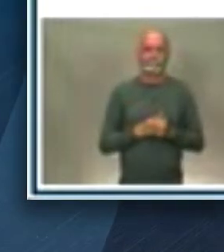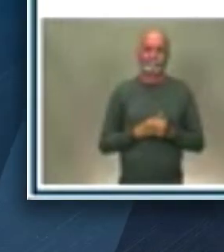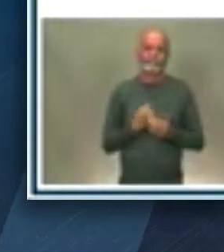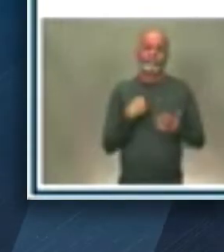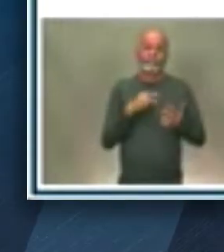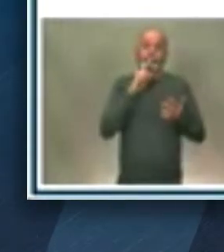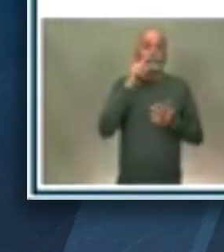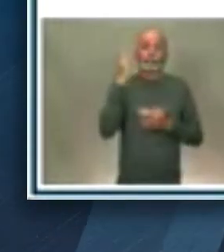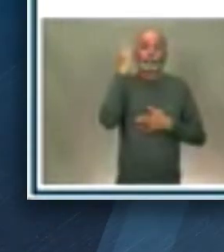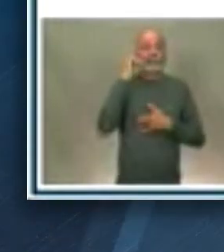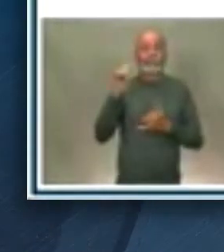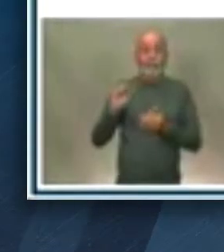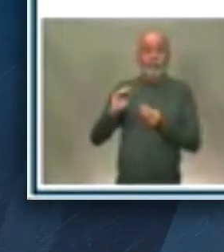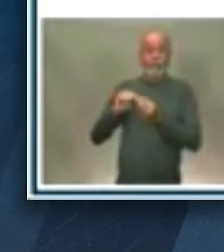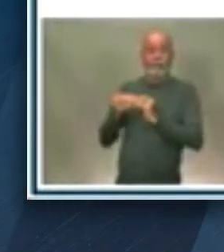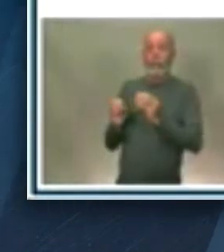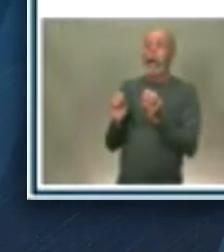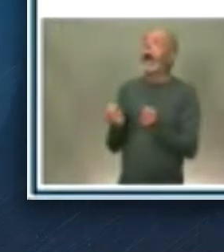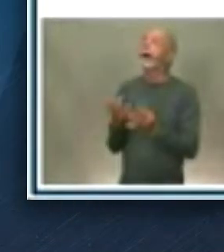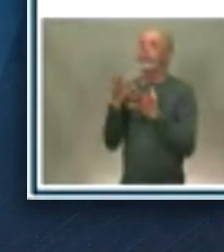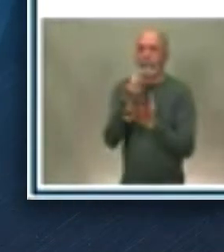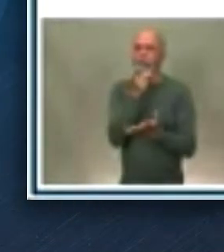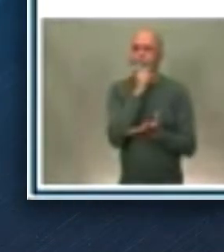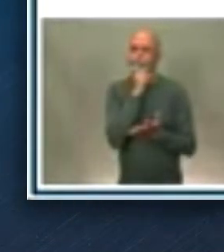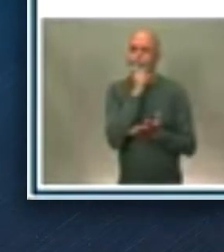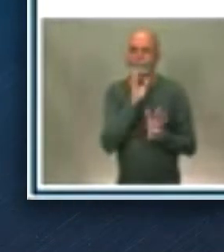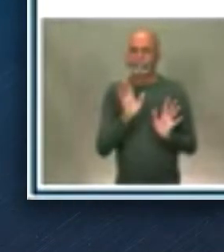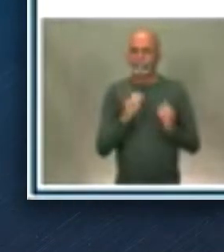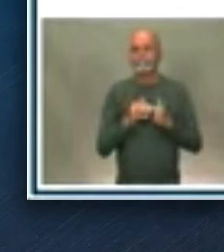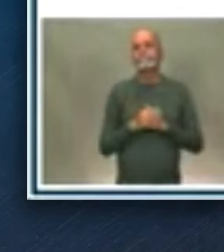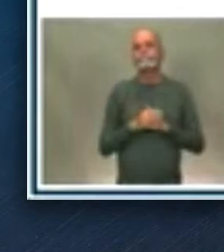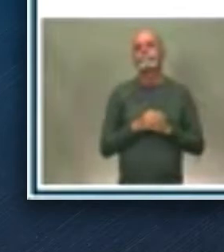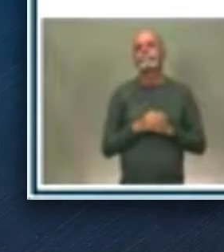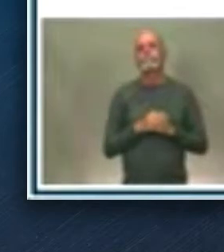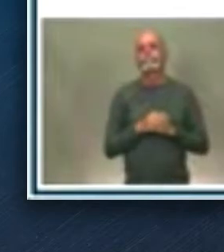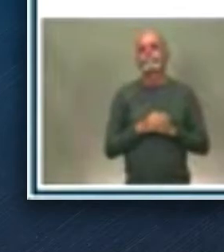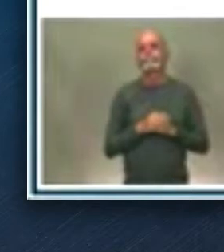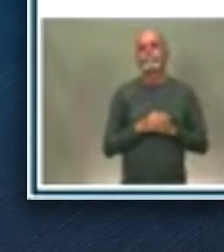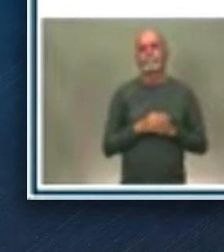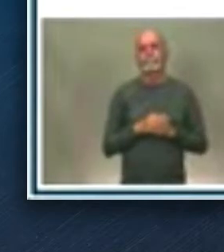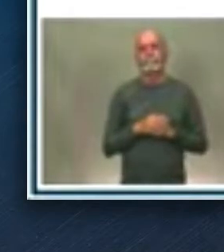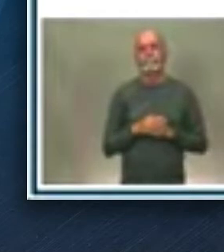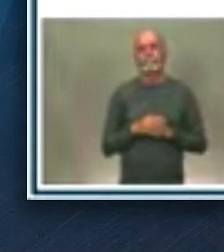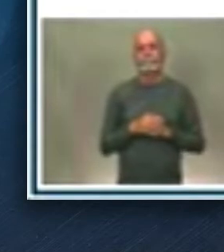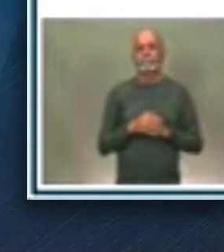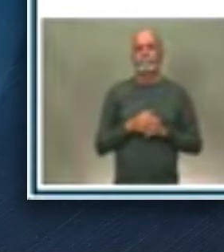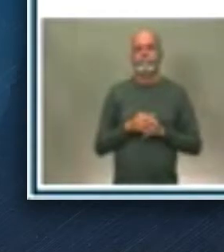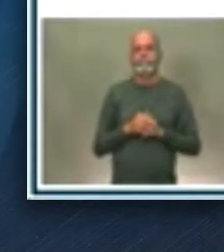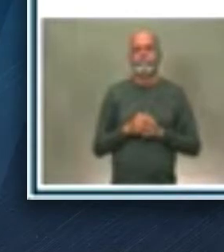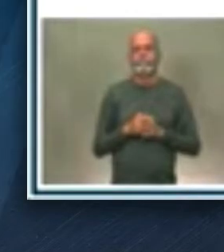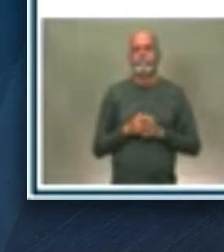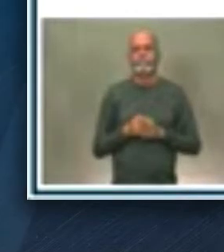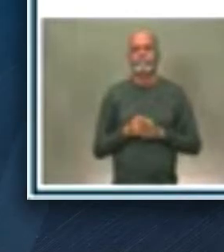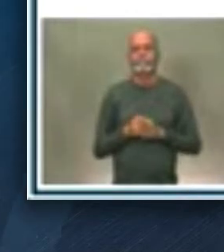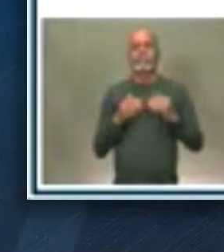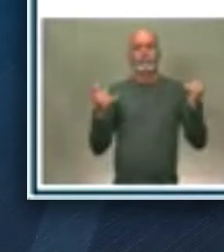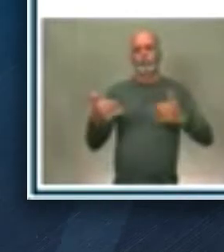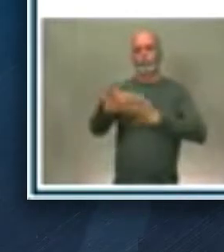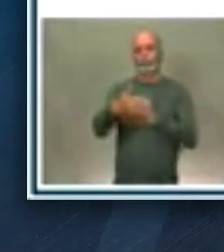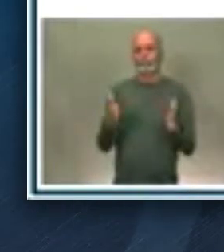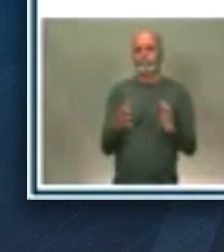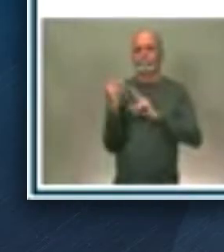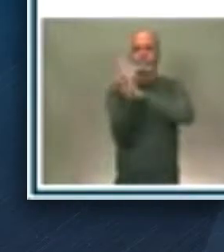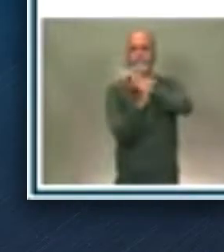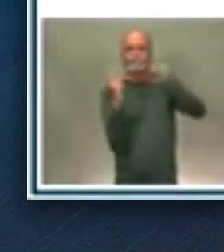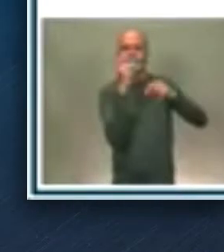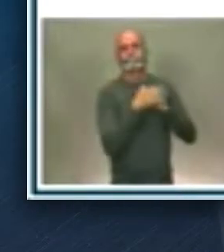single number that would drive any kind of decision around epidemiology. Okay, we're going to move the questioning back to the room. Dr. Strangwater, can